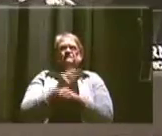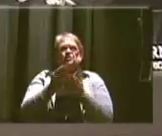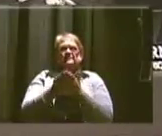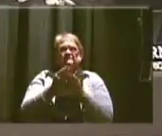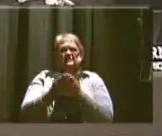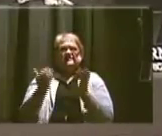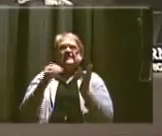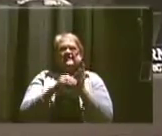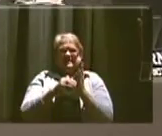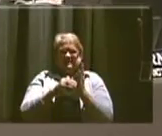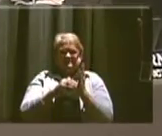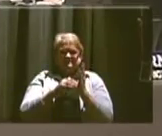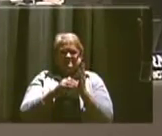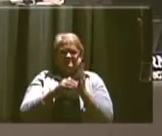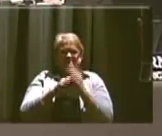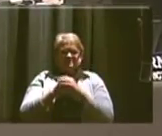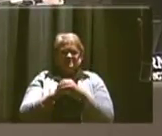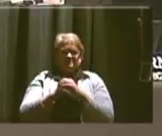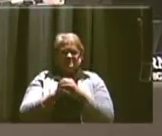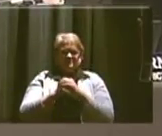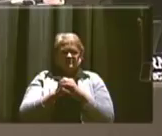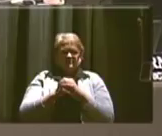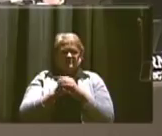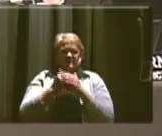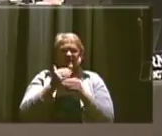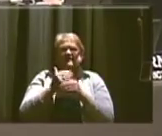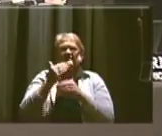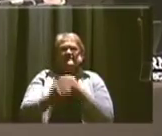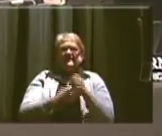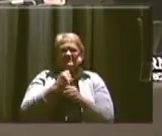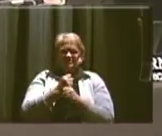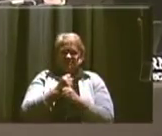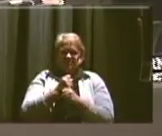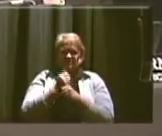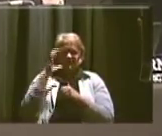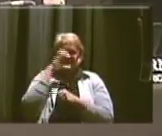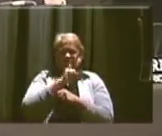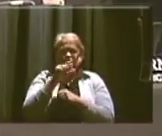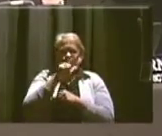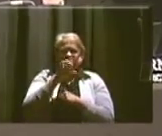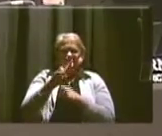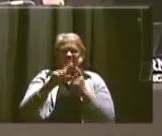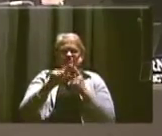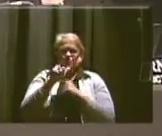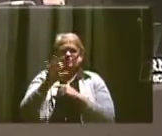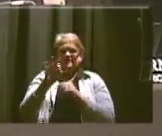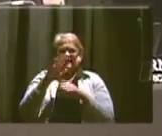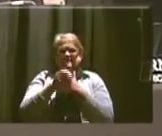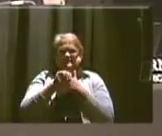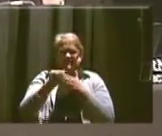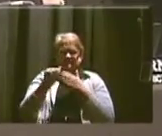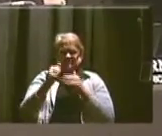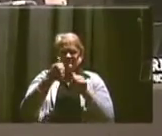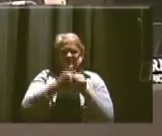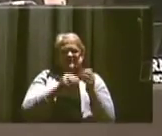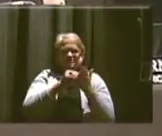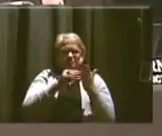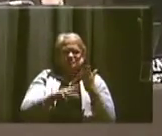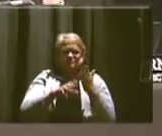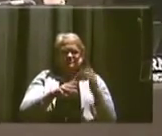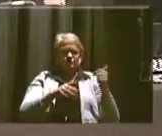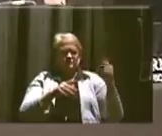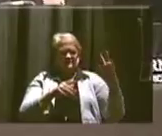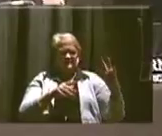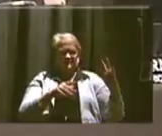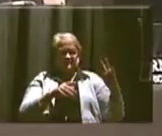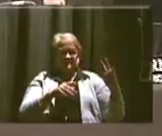The other thing that I did fail to mention is next year they estimate that we will be anywhere $27 to $29 a student, which then would